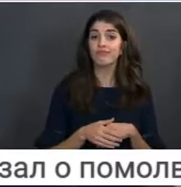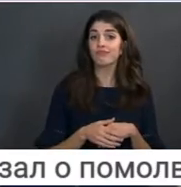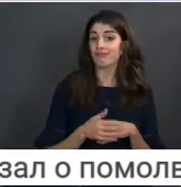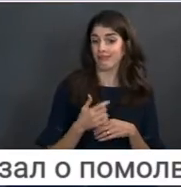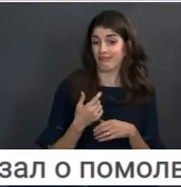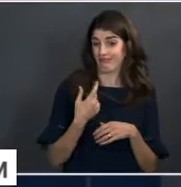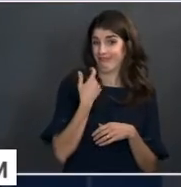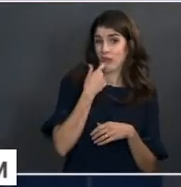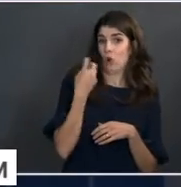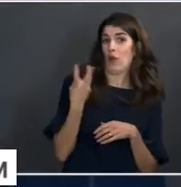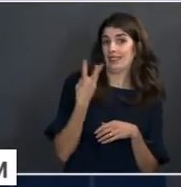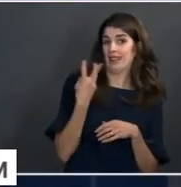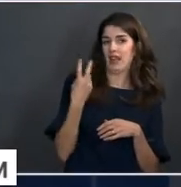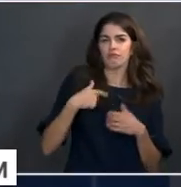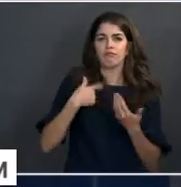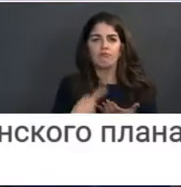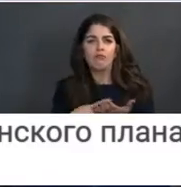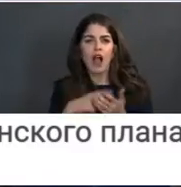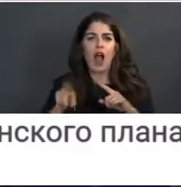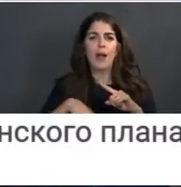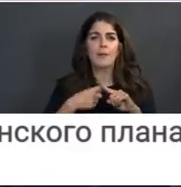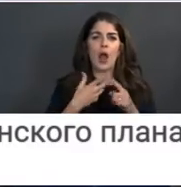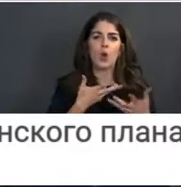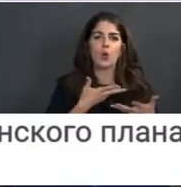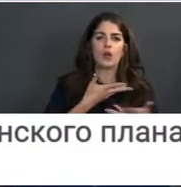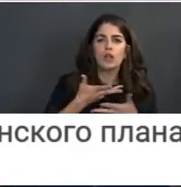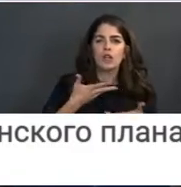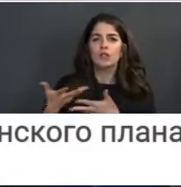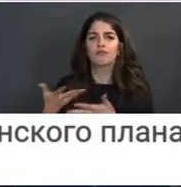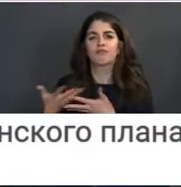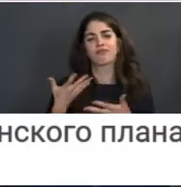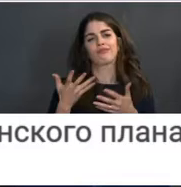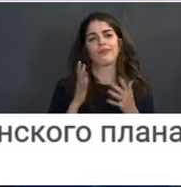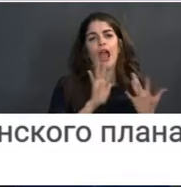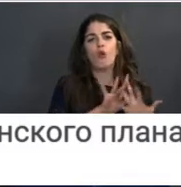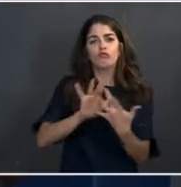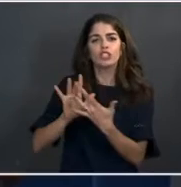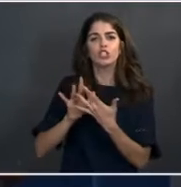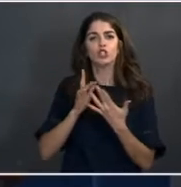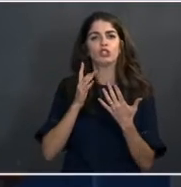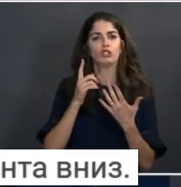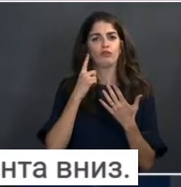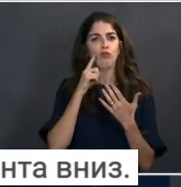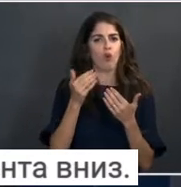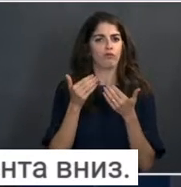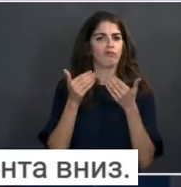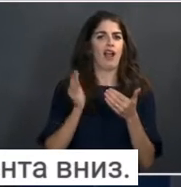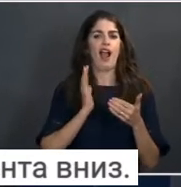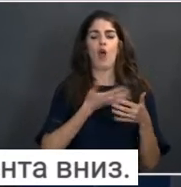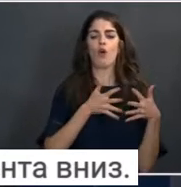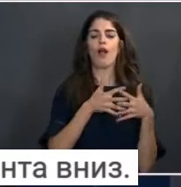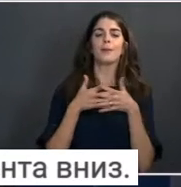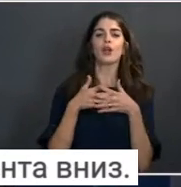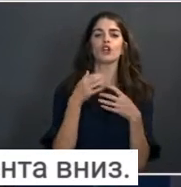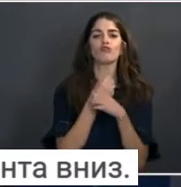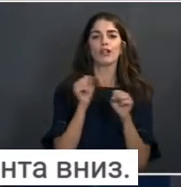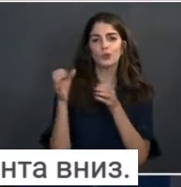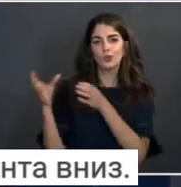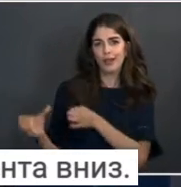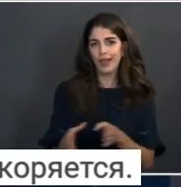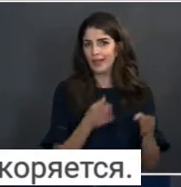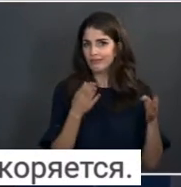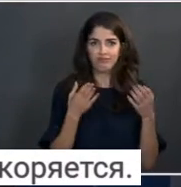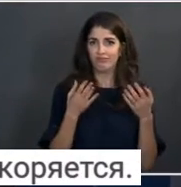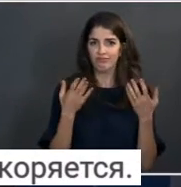shared some of the engagement and outreach the White House is doing to move forward the American Rescue Plan. From the President and the Vice President on